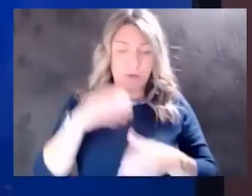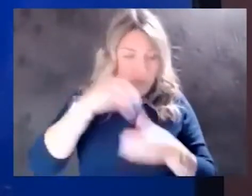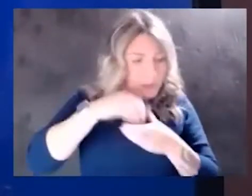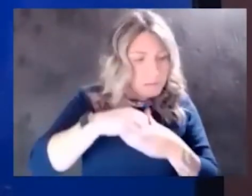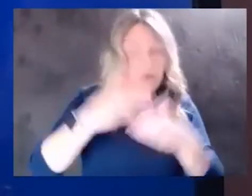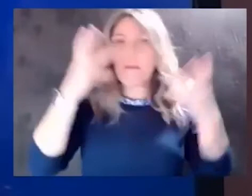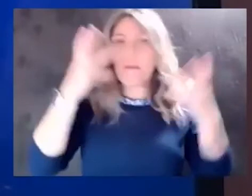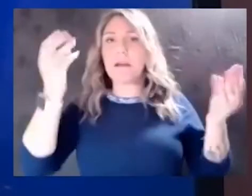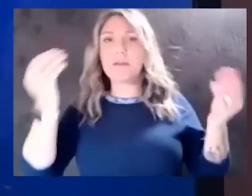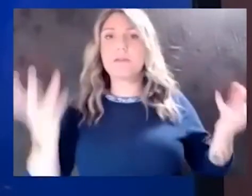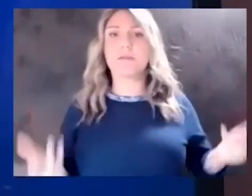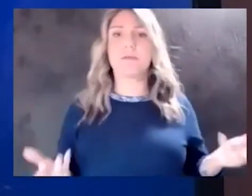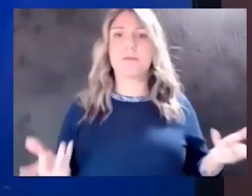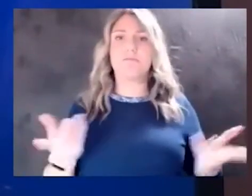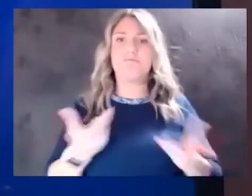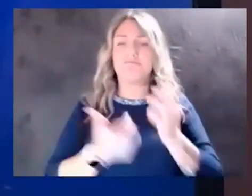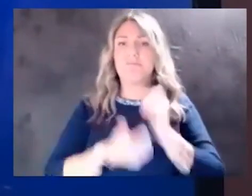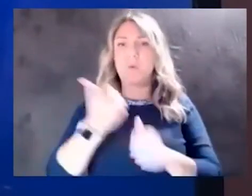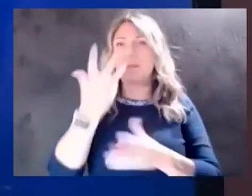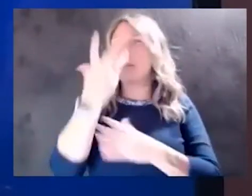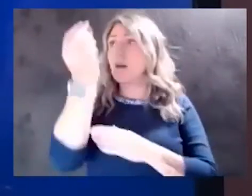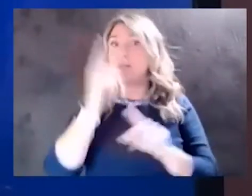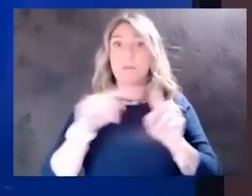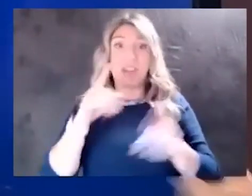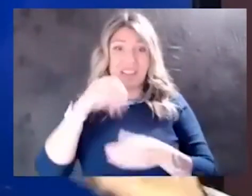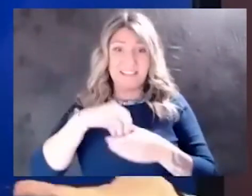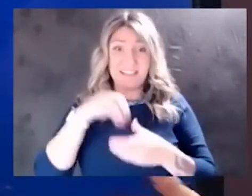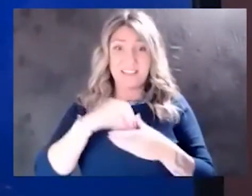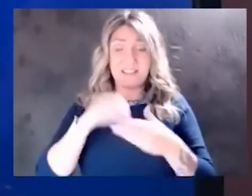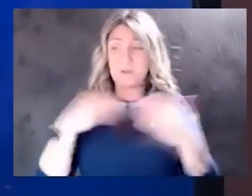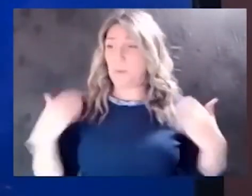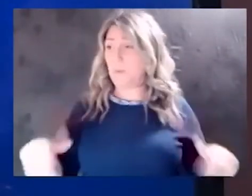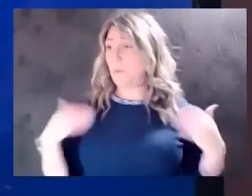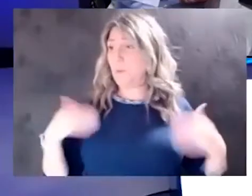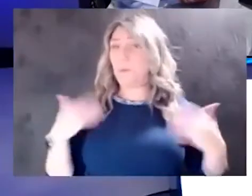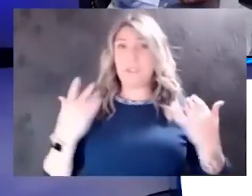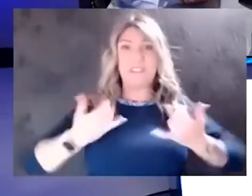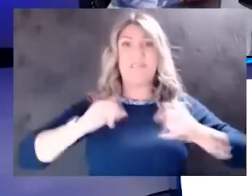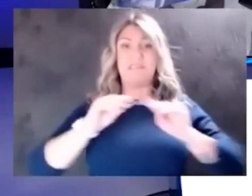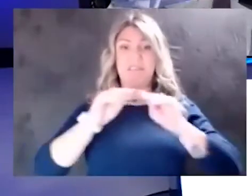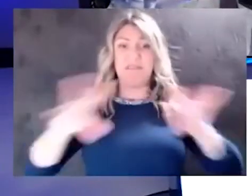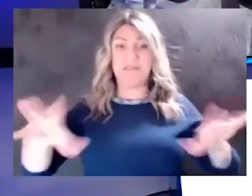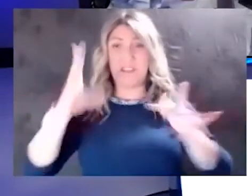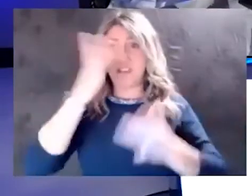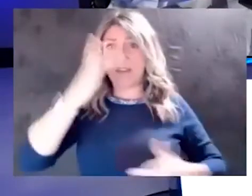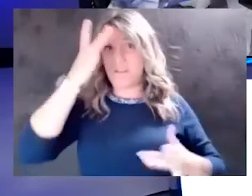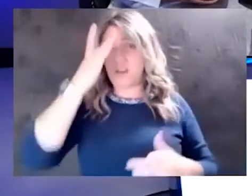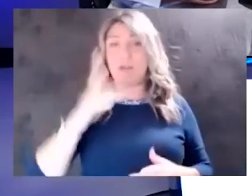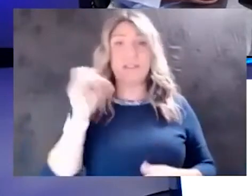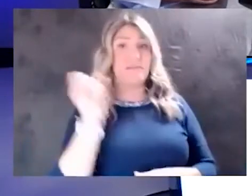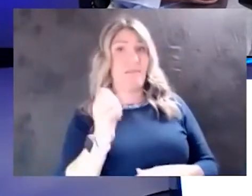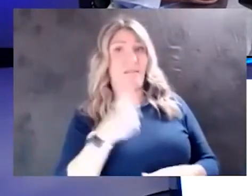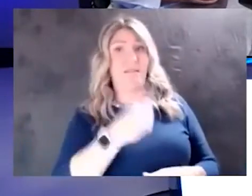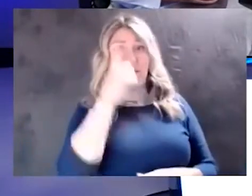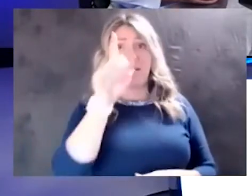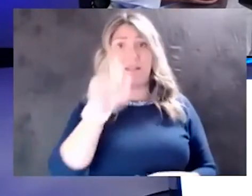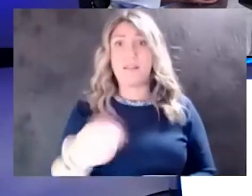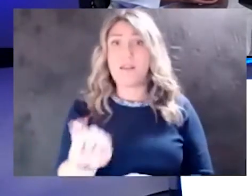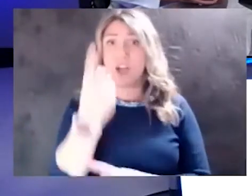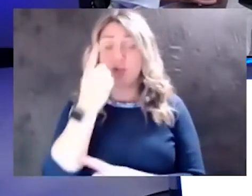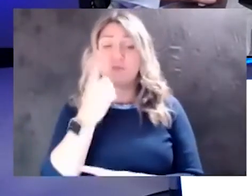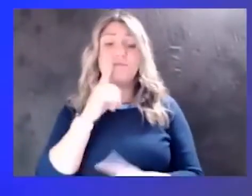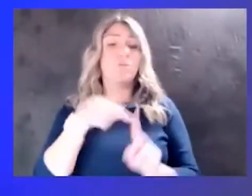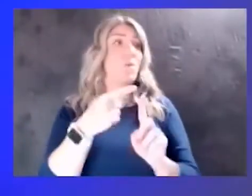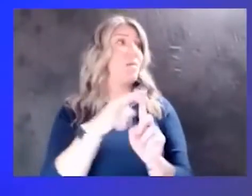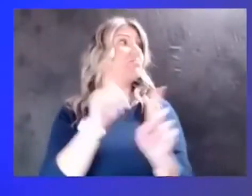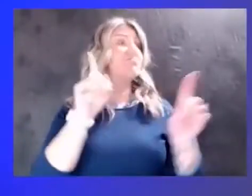mean, we were mostly outdoors, but when you're indoors, holy cow, that's when you can still shed the virus. Yeah, I mean, I think you have to understand that when you do go to those places and you